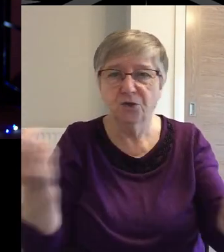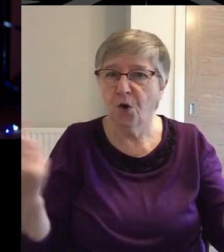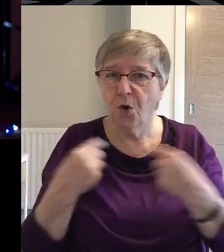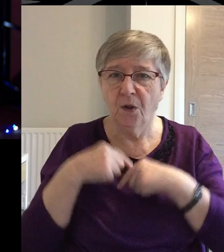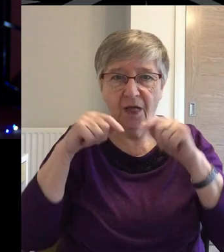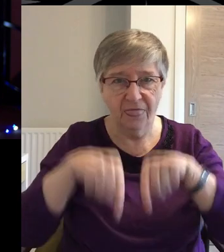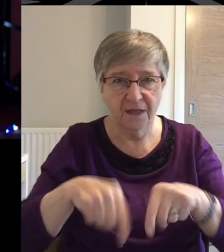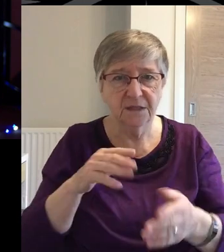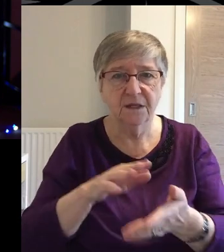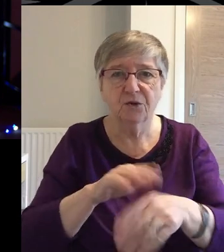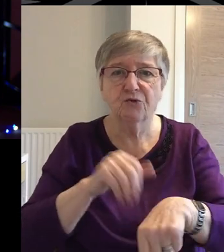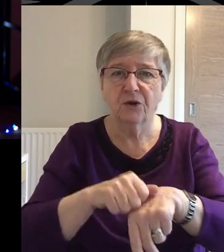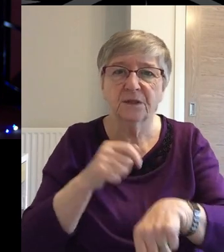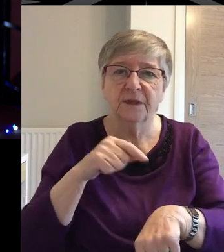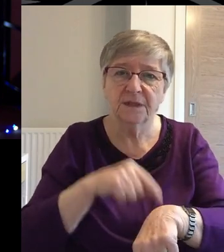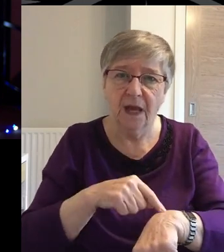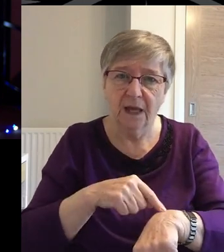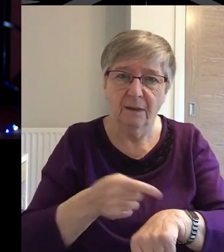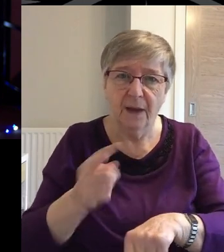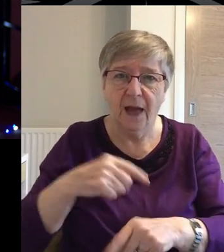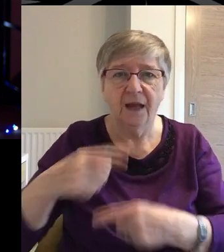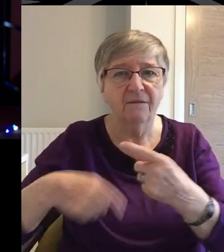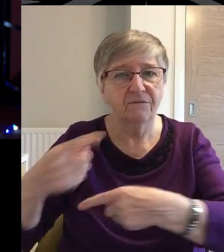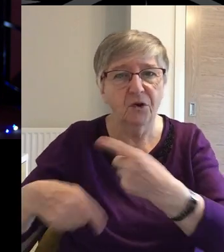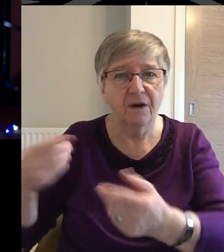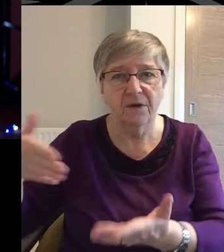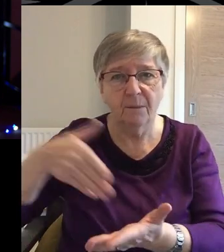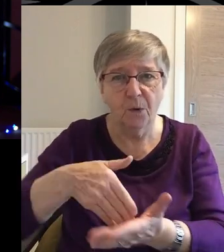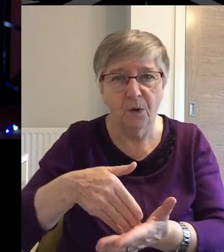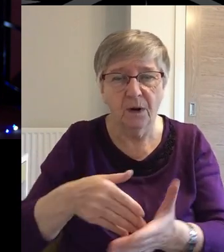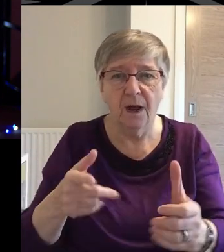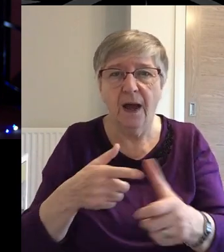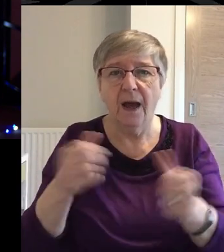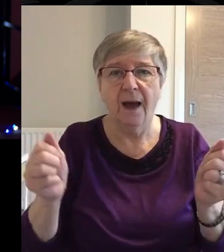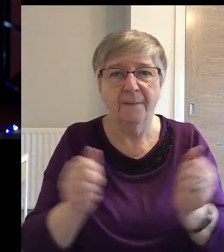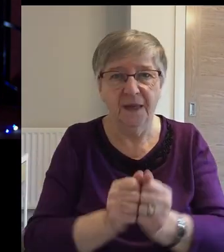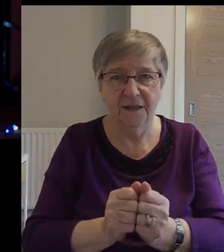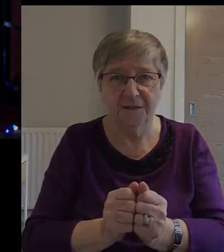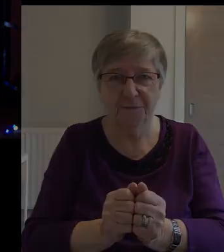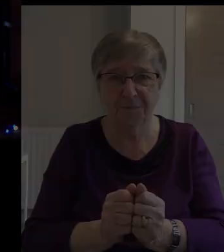with us all this Christmas and forevermore. Amen.